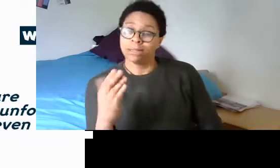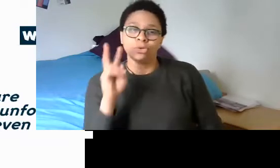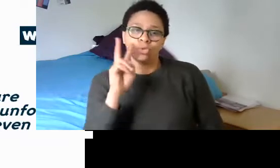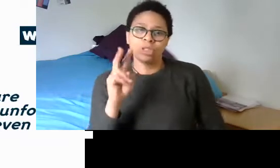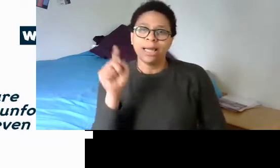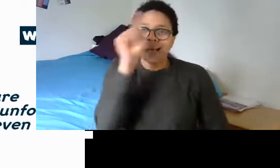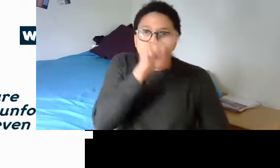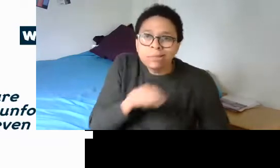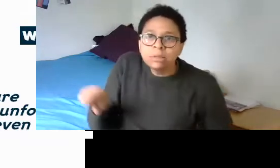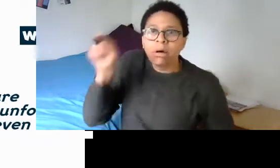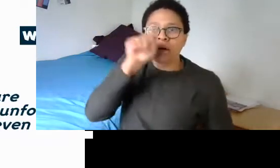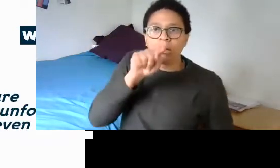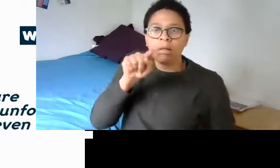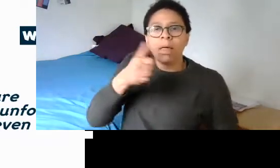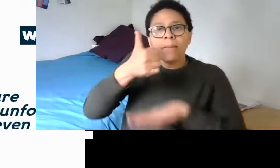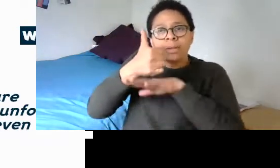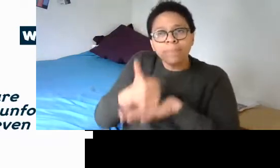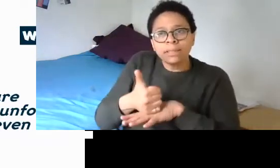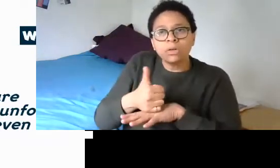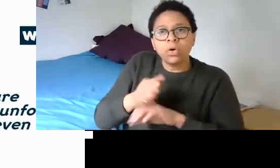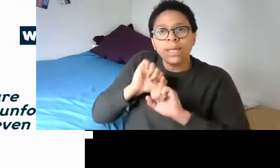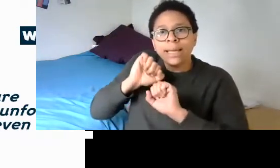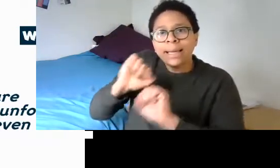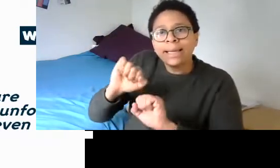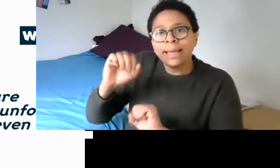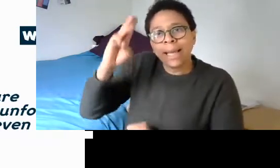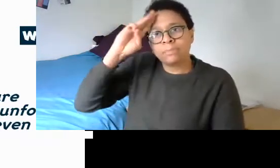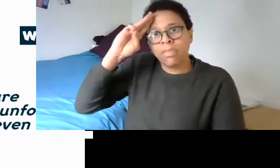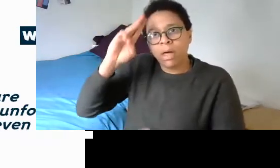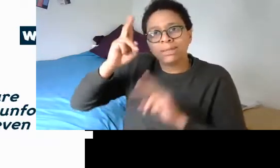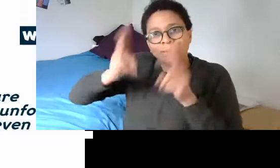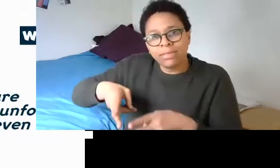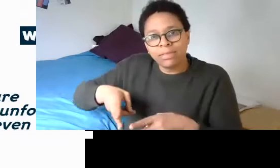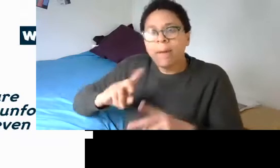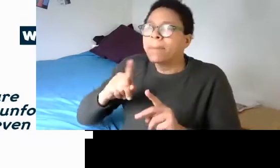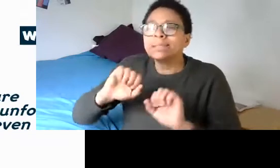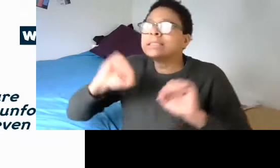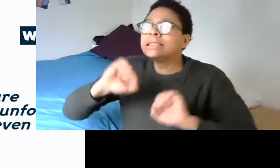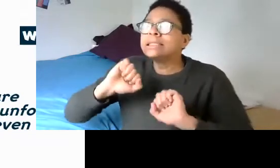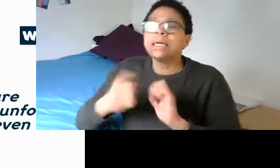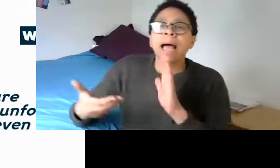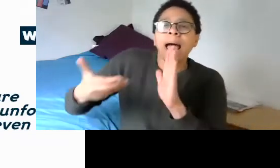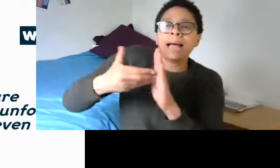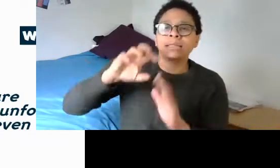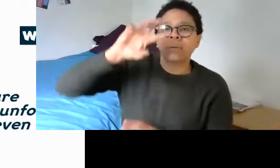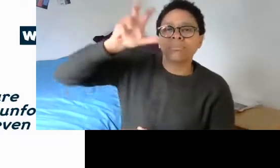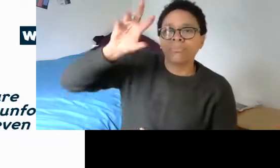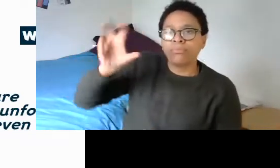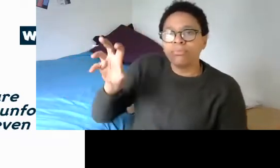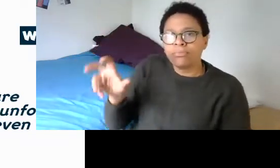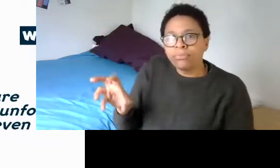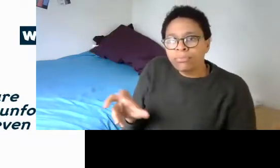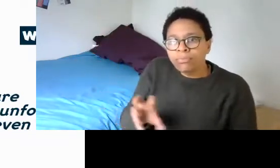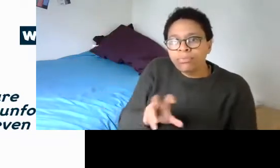and place of death of Frederick's grandmother, Jane Hockley, but unfortunately, the stars and symbols have not been added here. The way the book